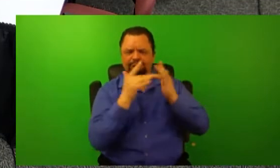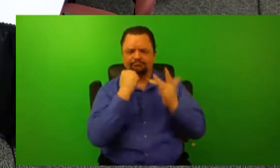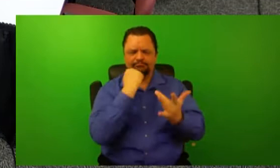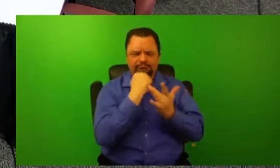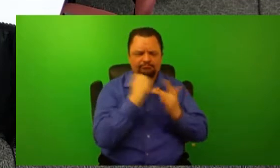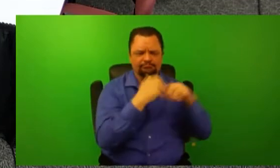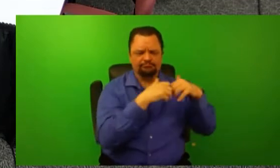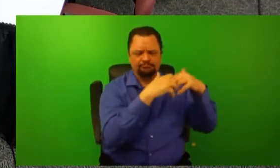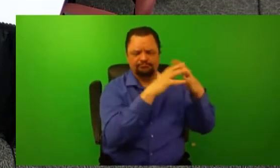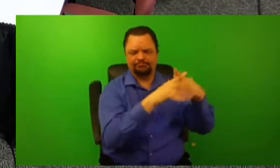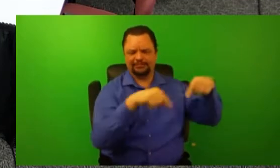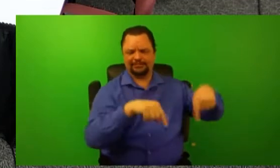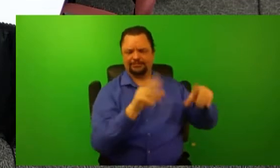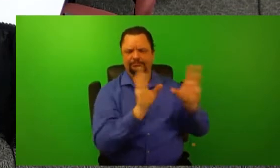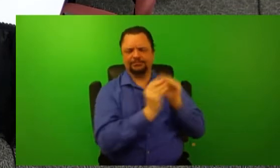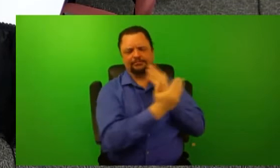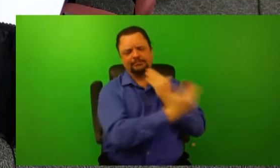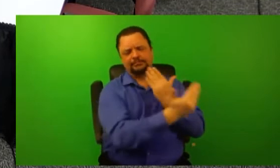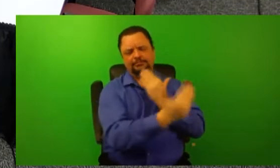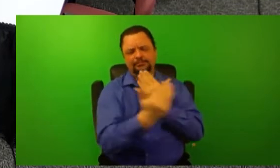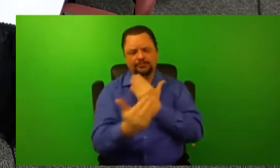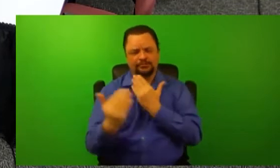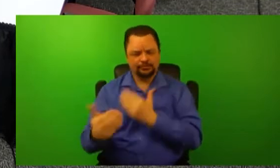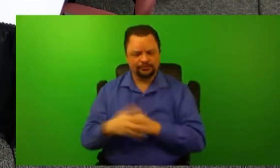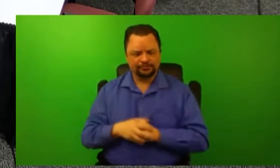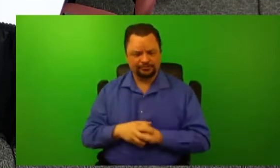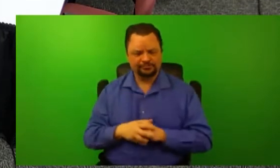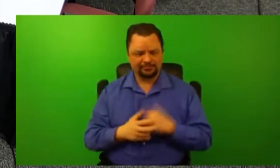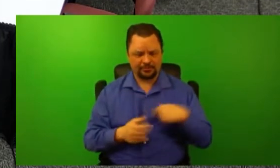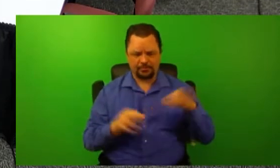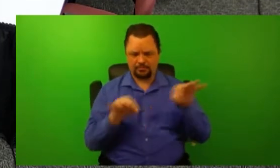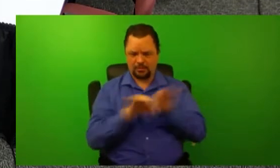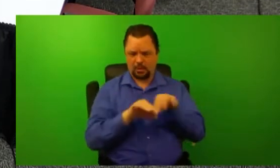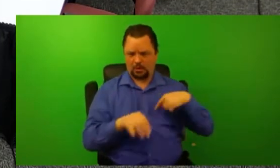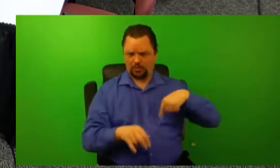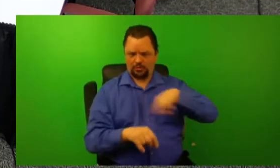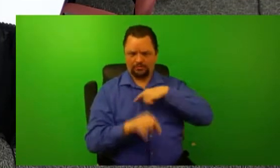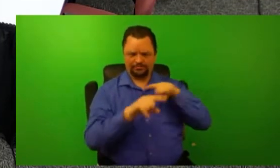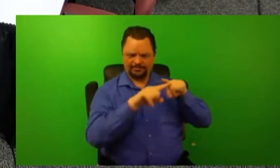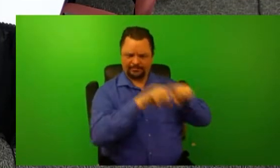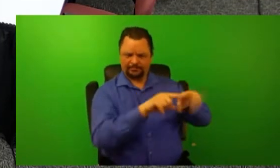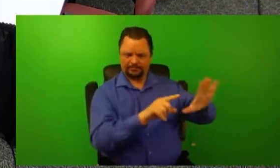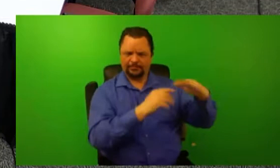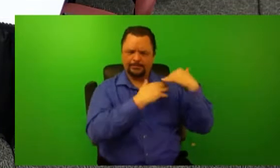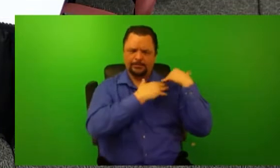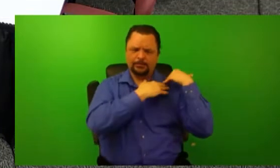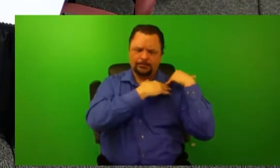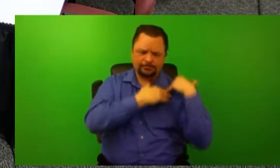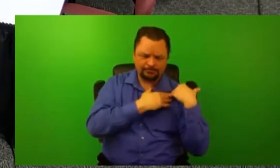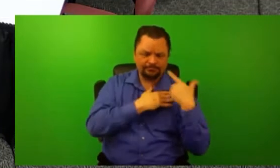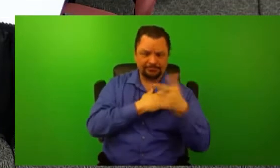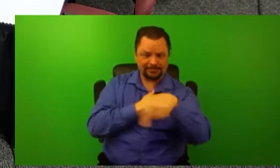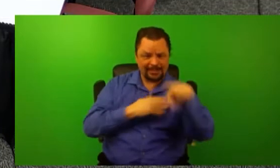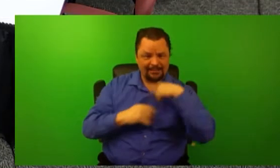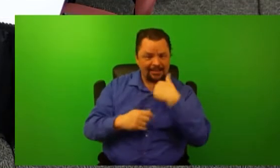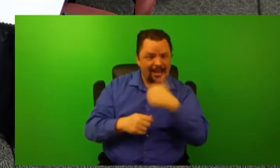give me a heads up if there are hands raised from board members. I sure don't want to miss